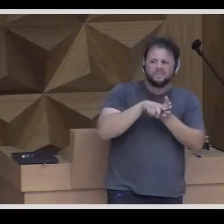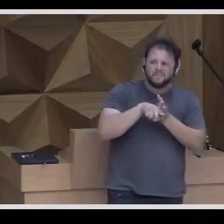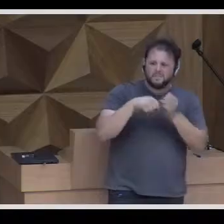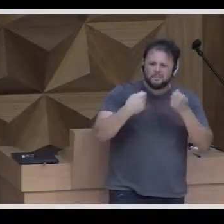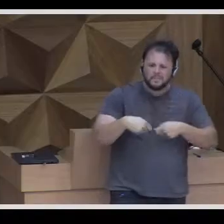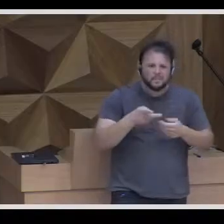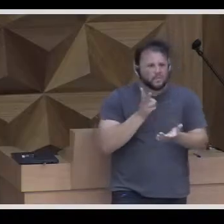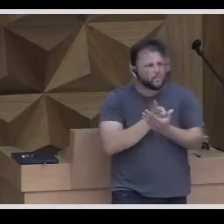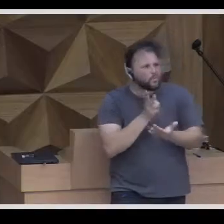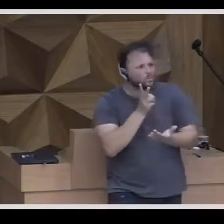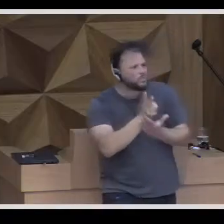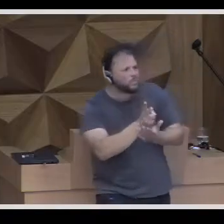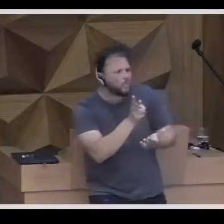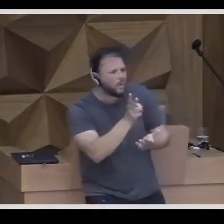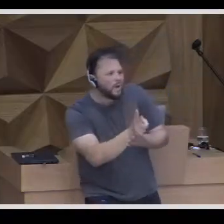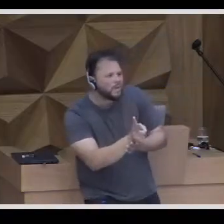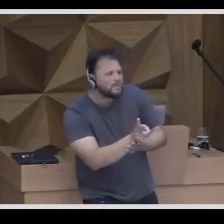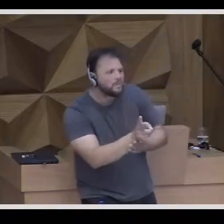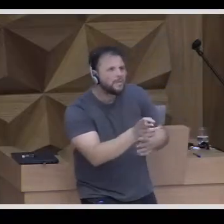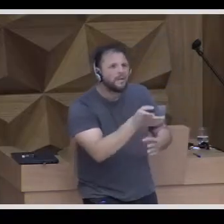to understand.